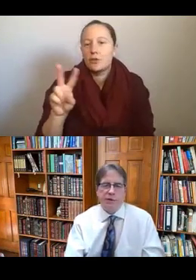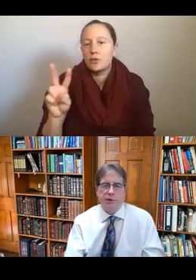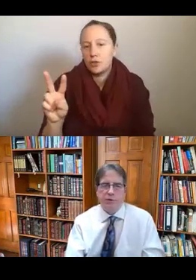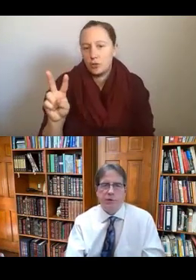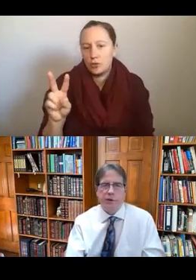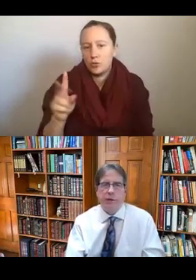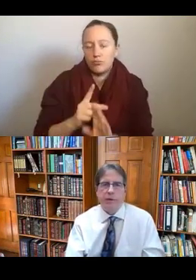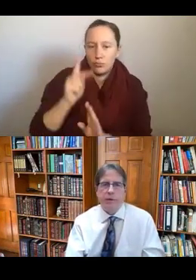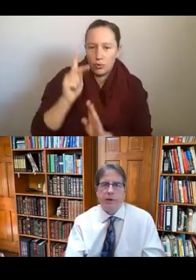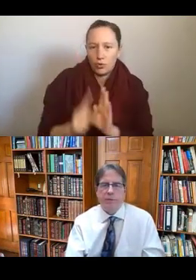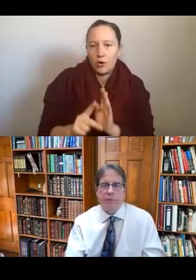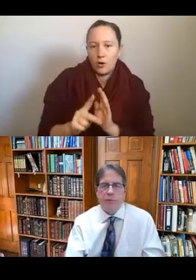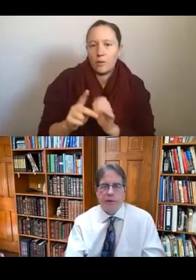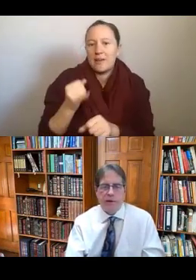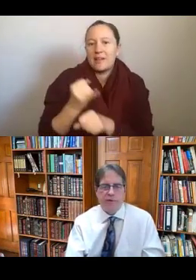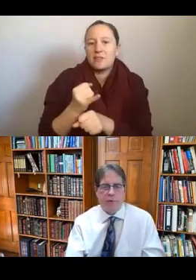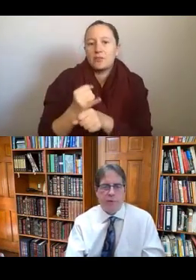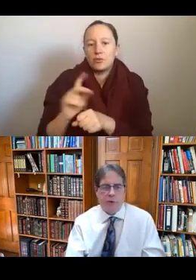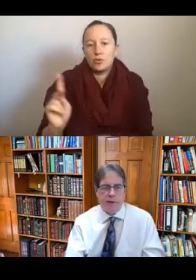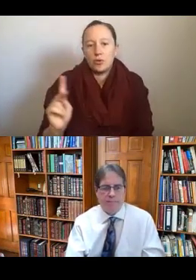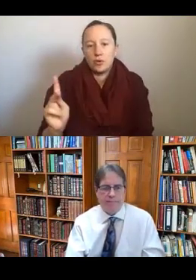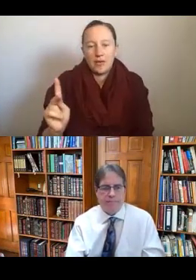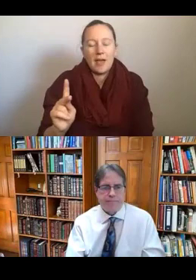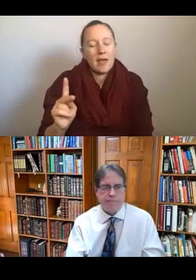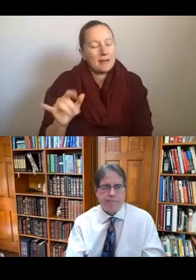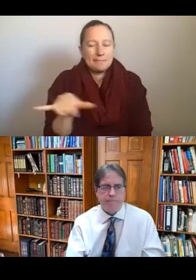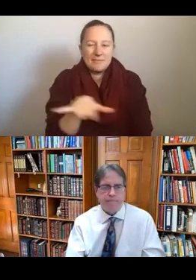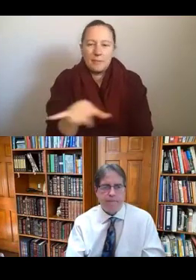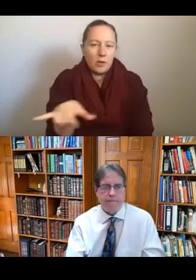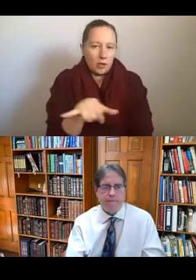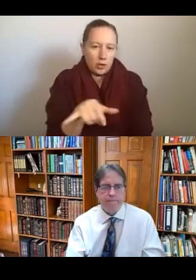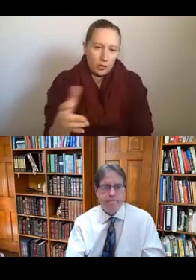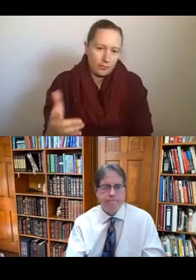these institutional K programs work in a similar way.